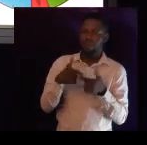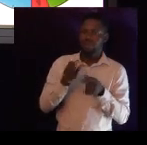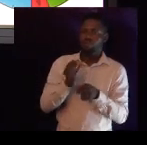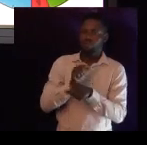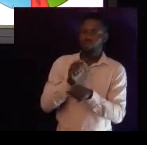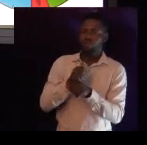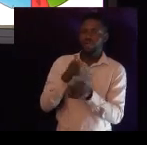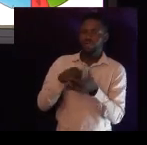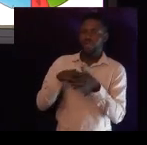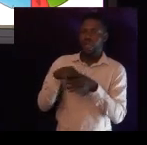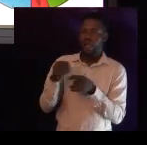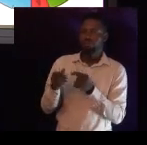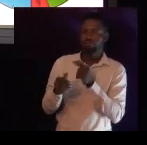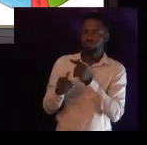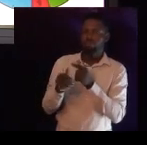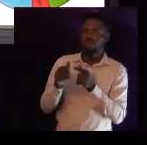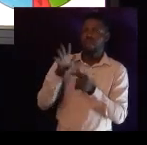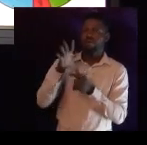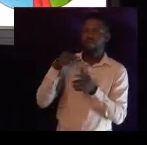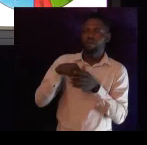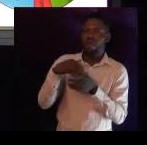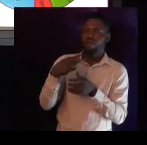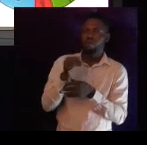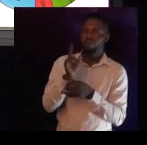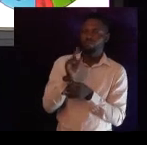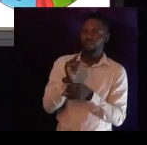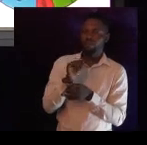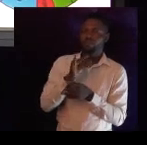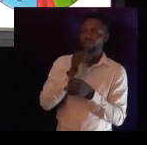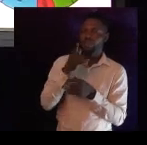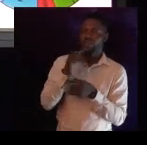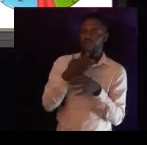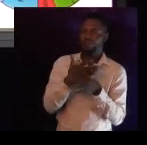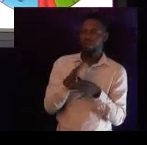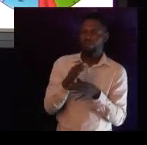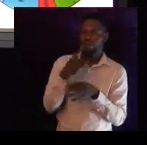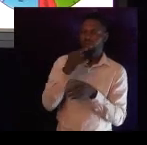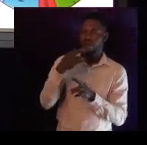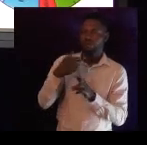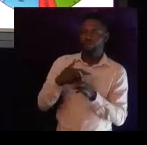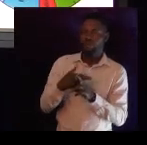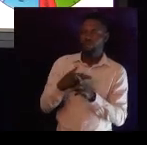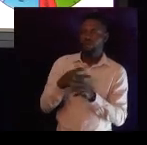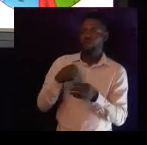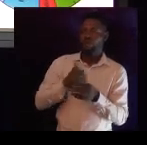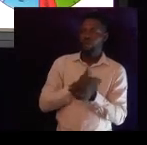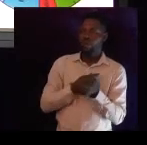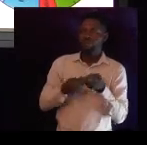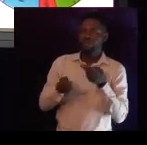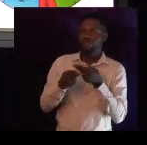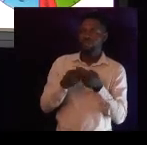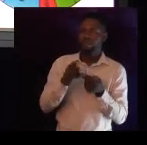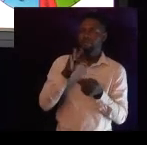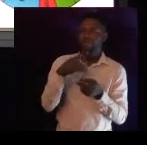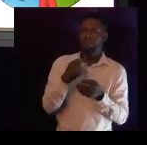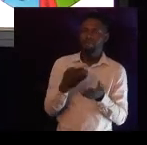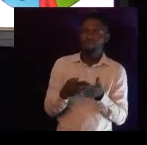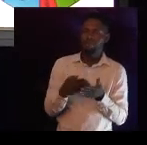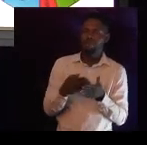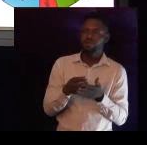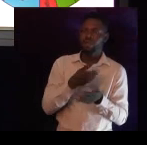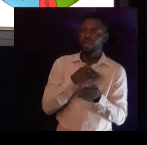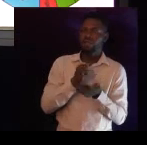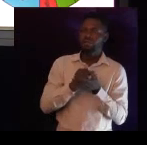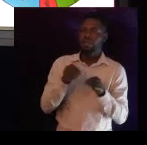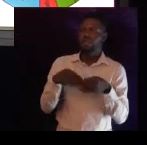out. 5 out of 20 is the fraction for rent. Then we multiply it by the money,